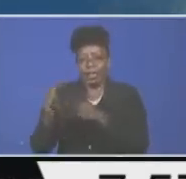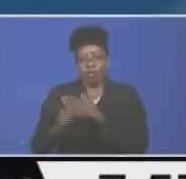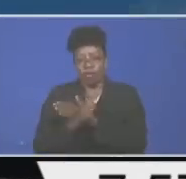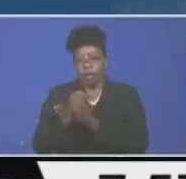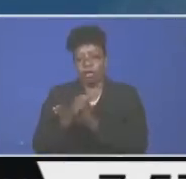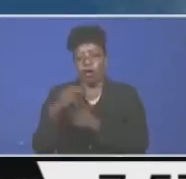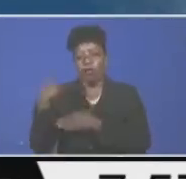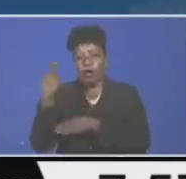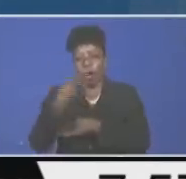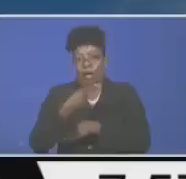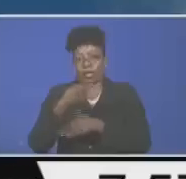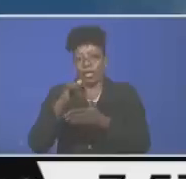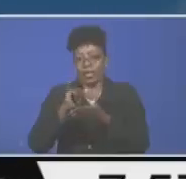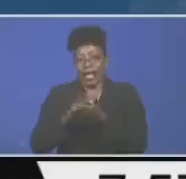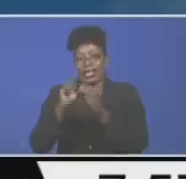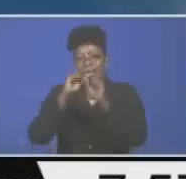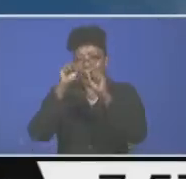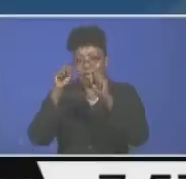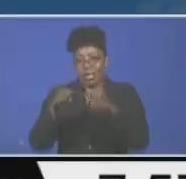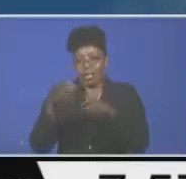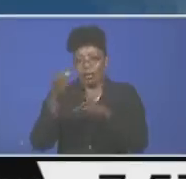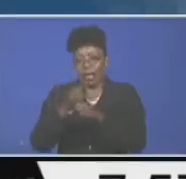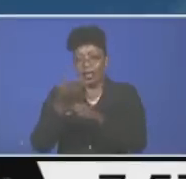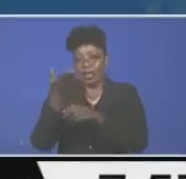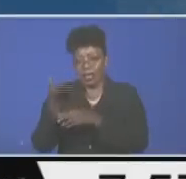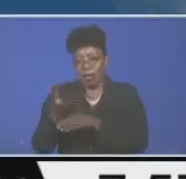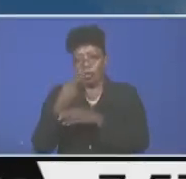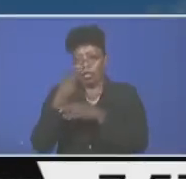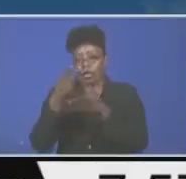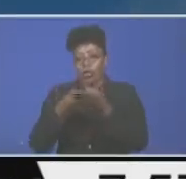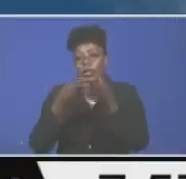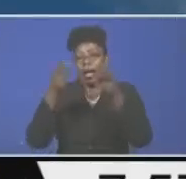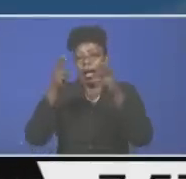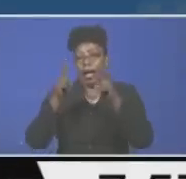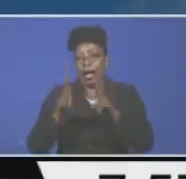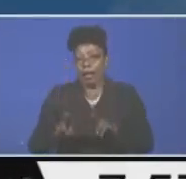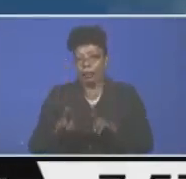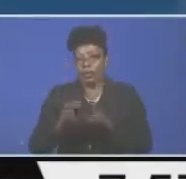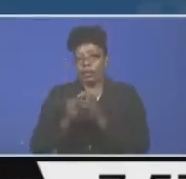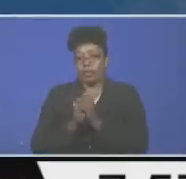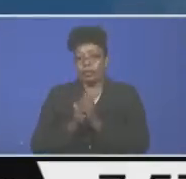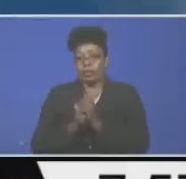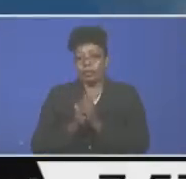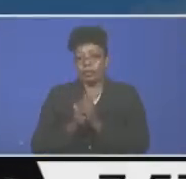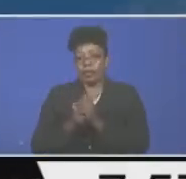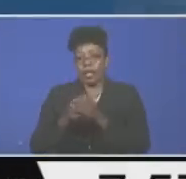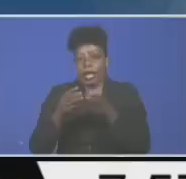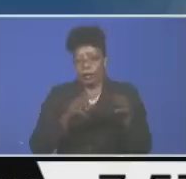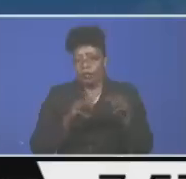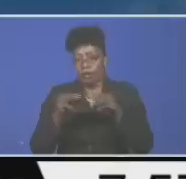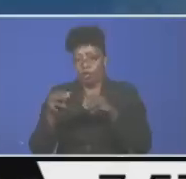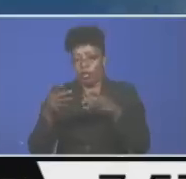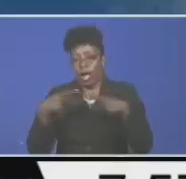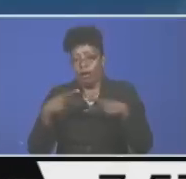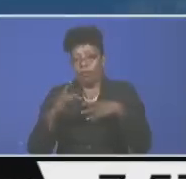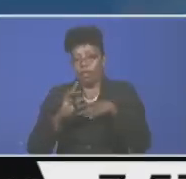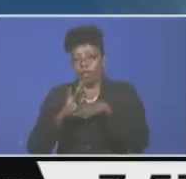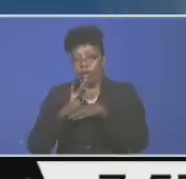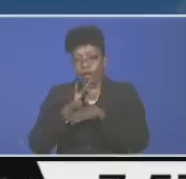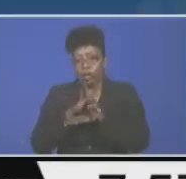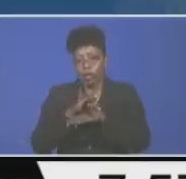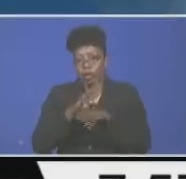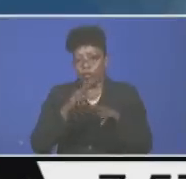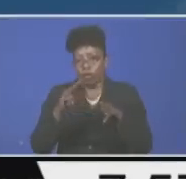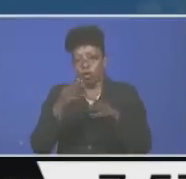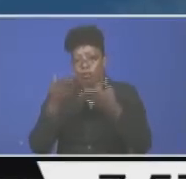Friday when that system gets about here. We'll see what happens with that high pressure system. If it recedes, it means we can have an early recurvature, could